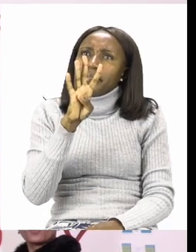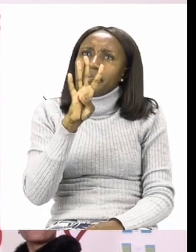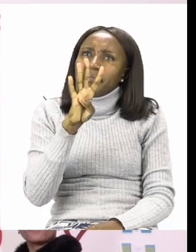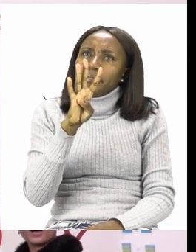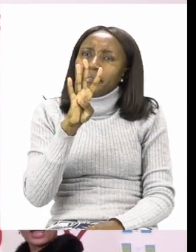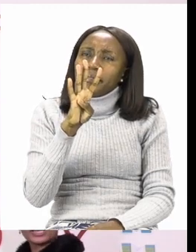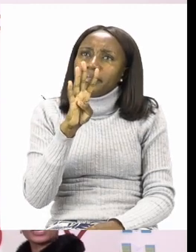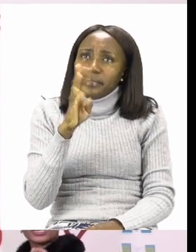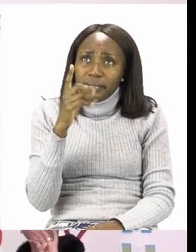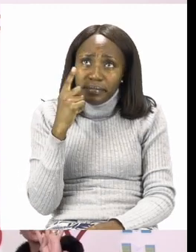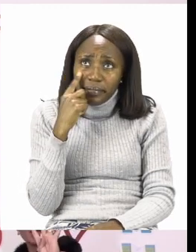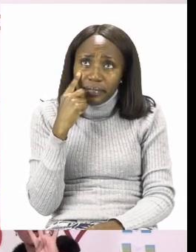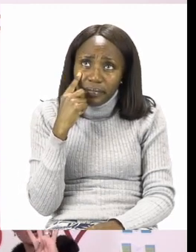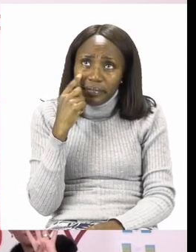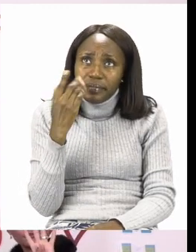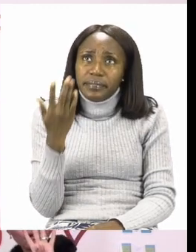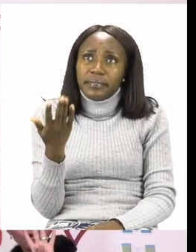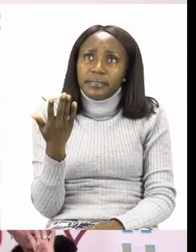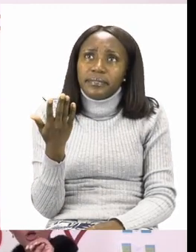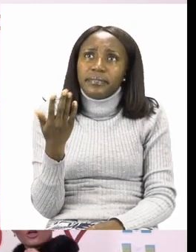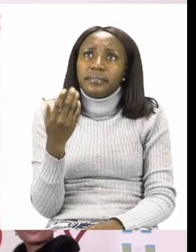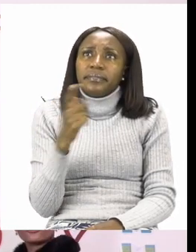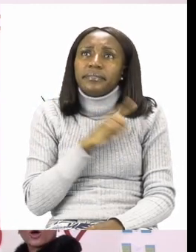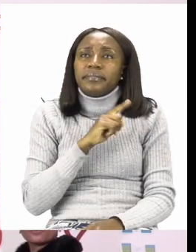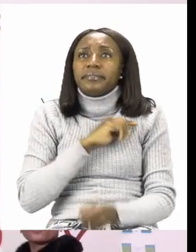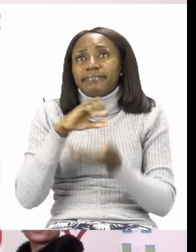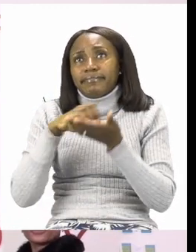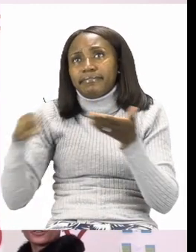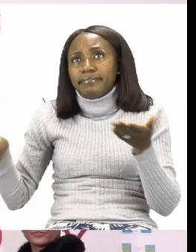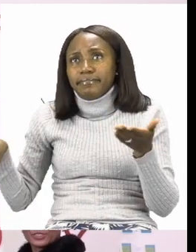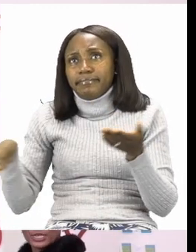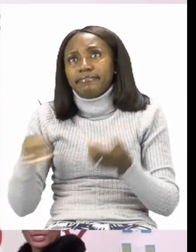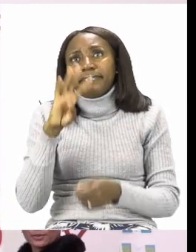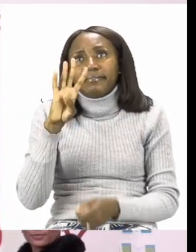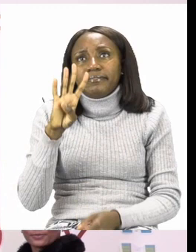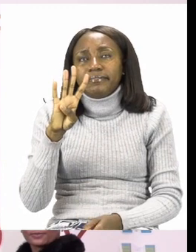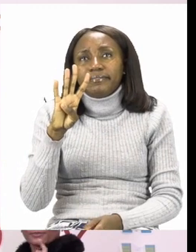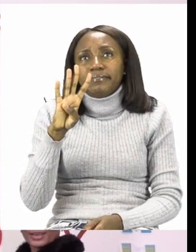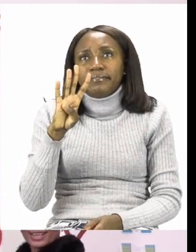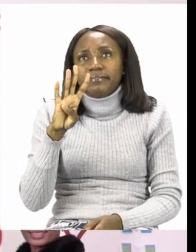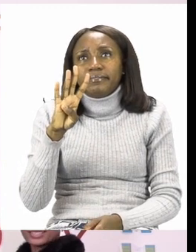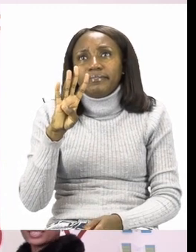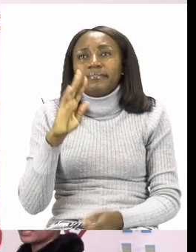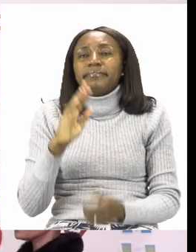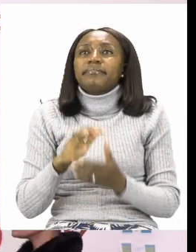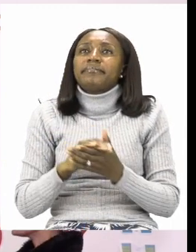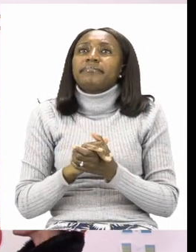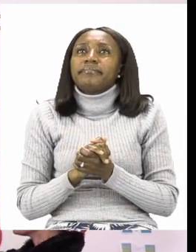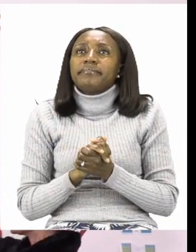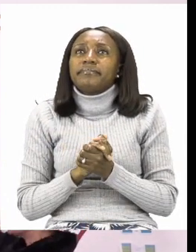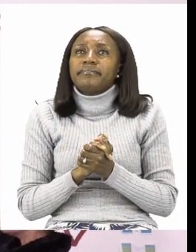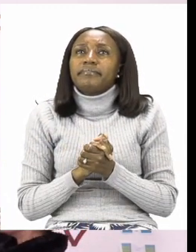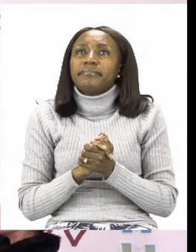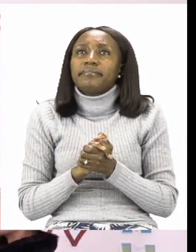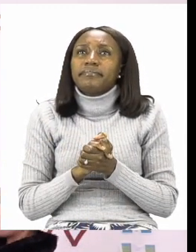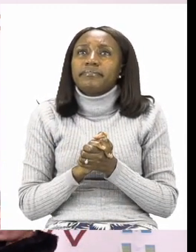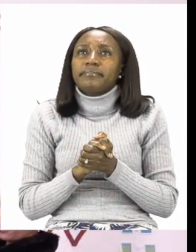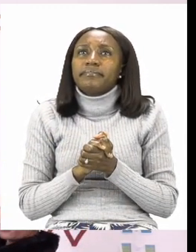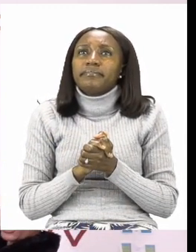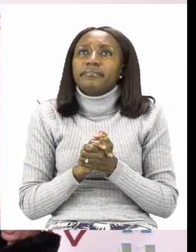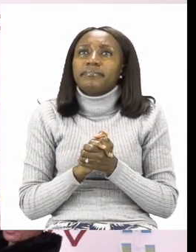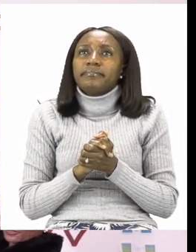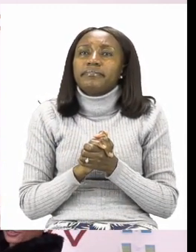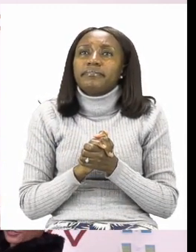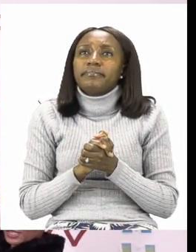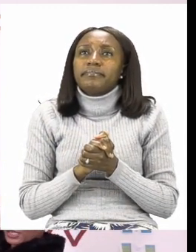have to minus 4 from 15. Let's see. We